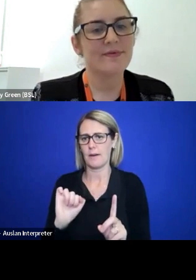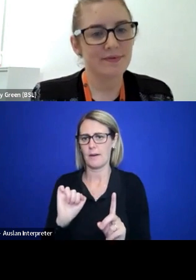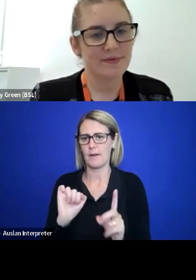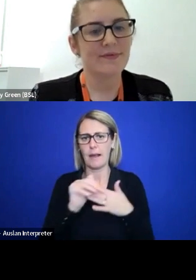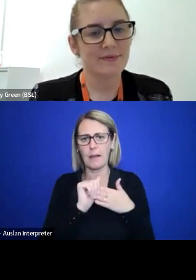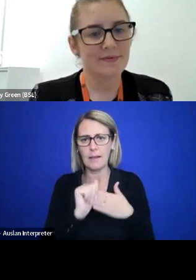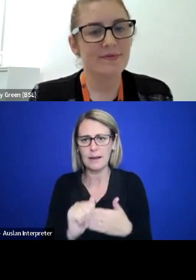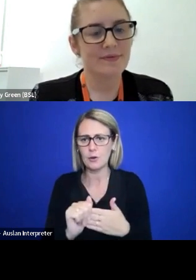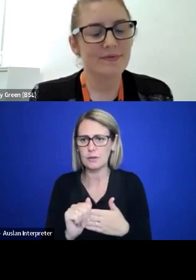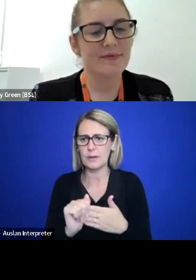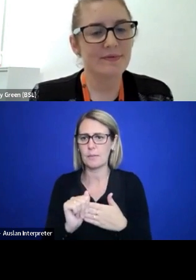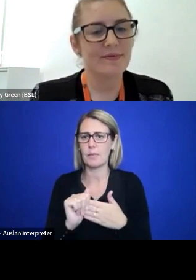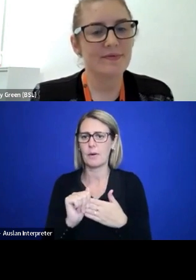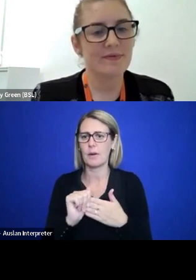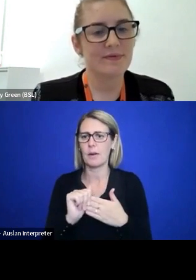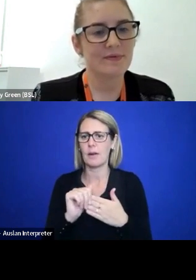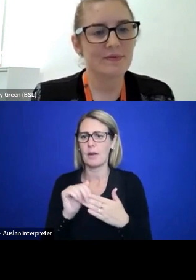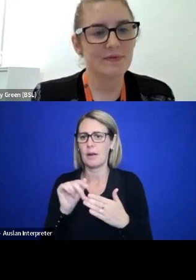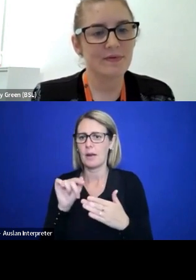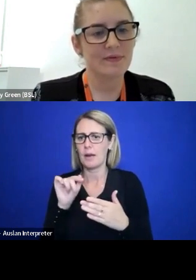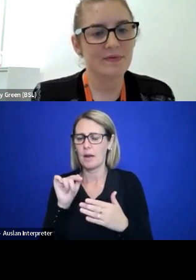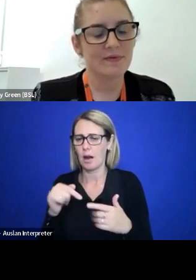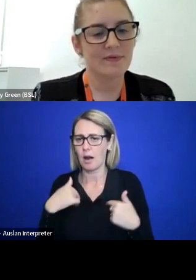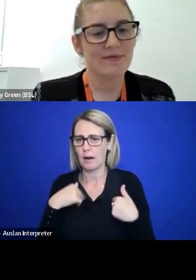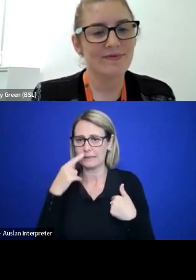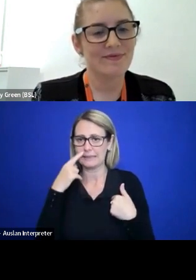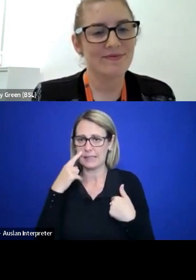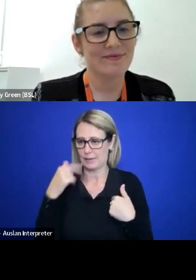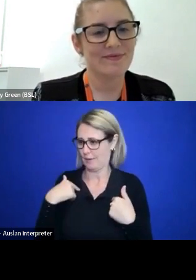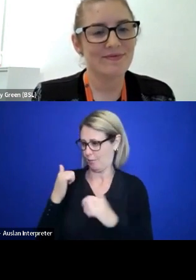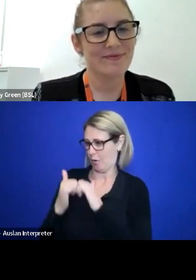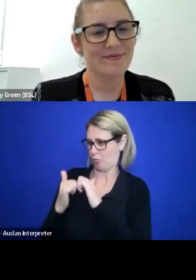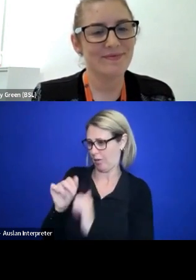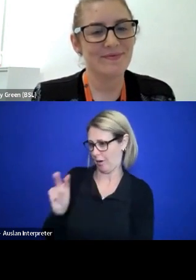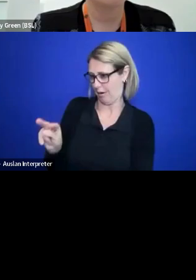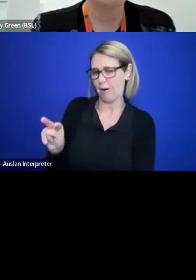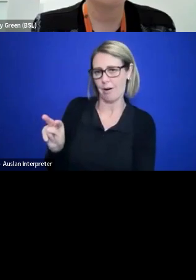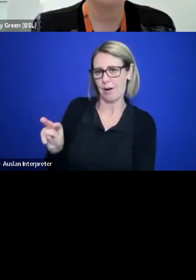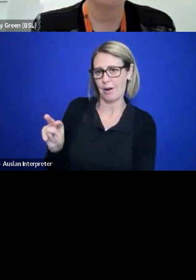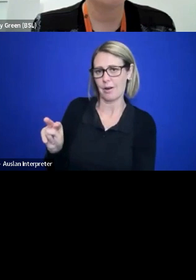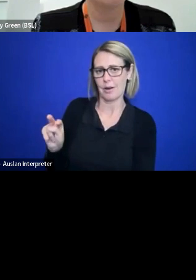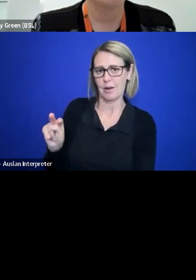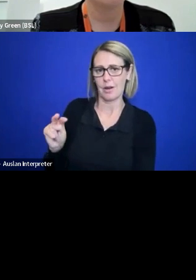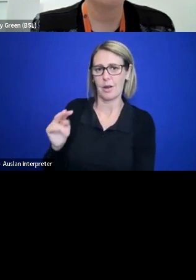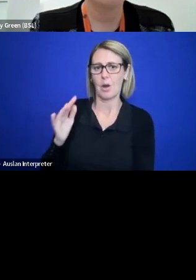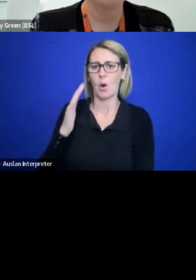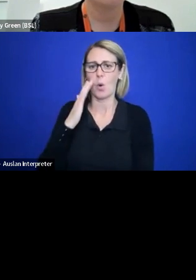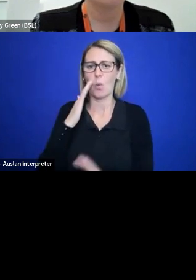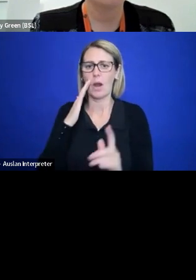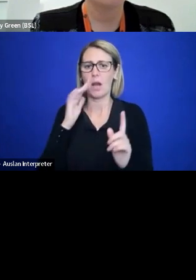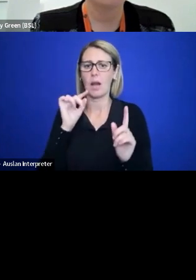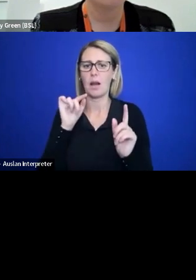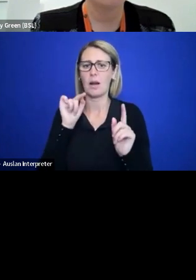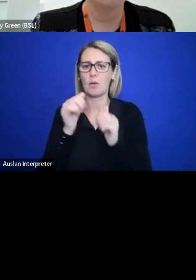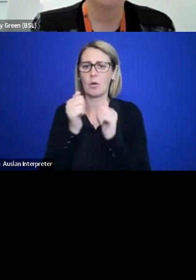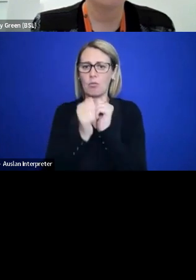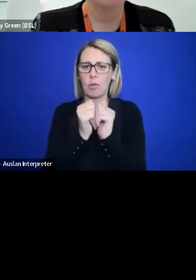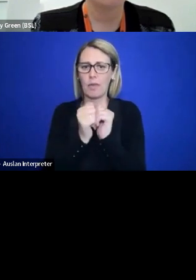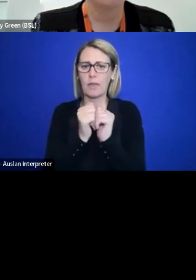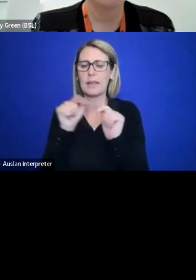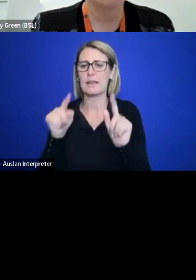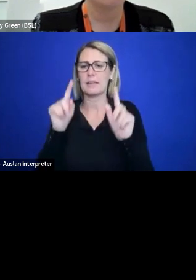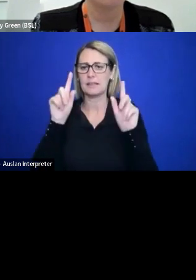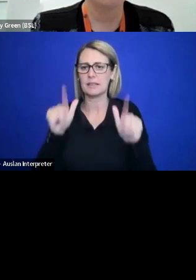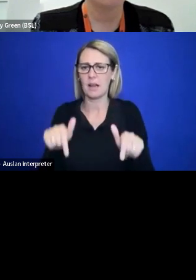leadership characteristic, and I could see that in my brother. So Mario, when he first started